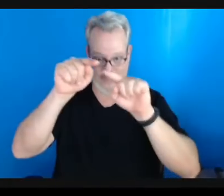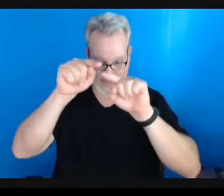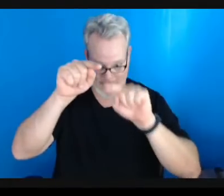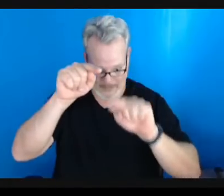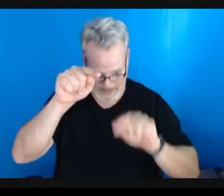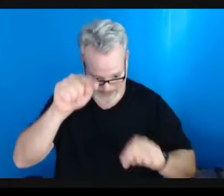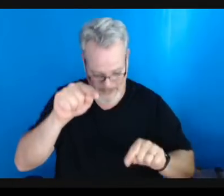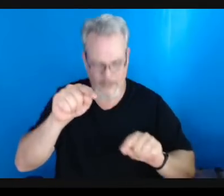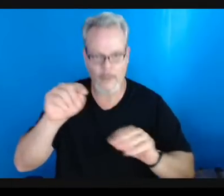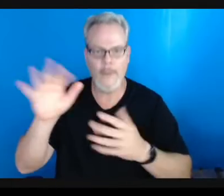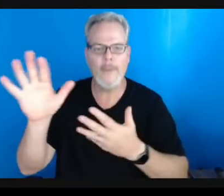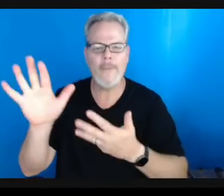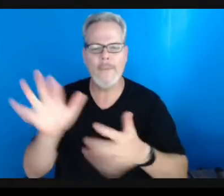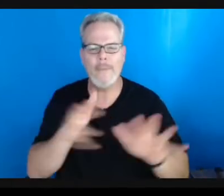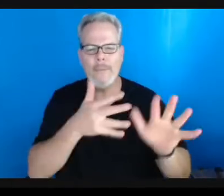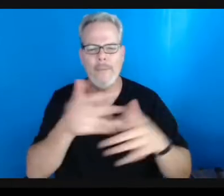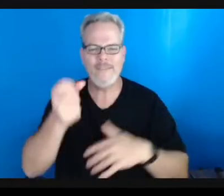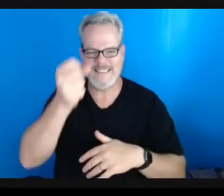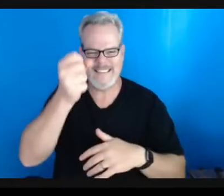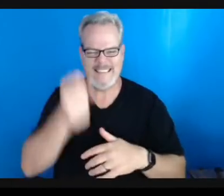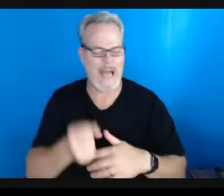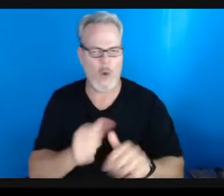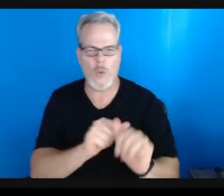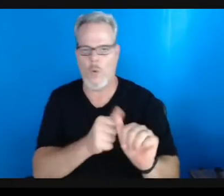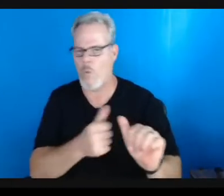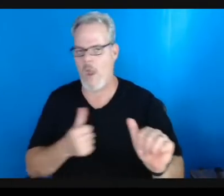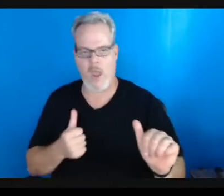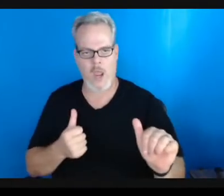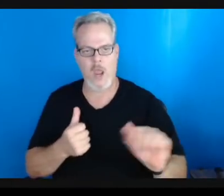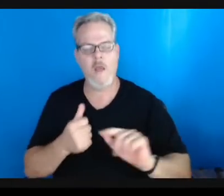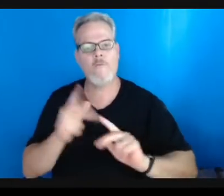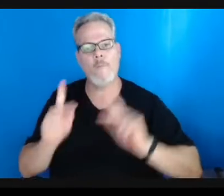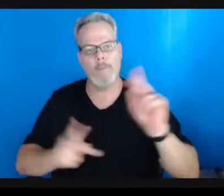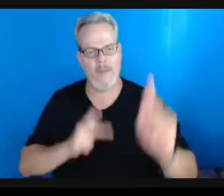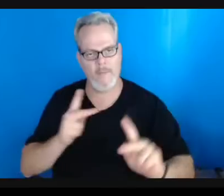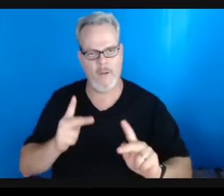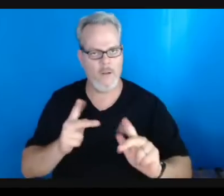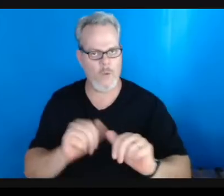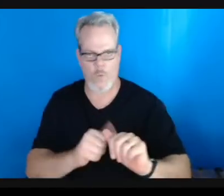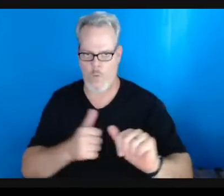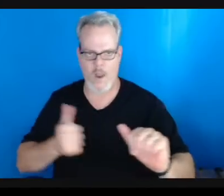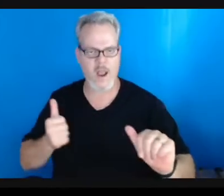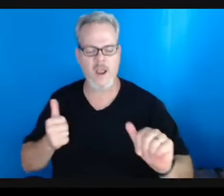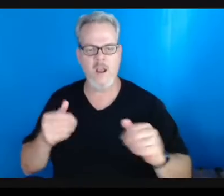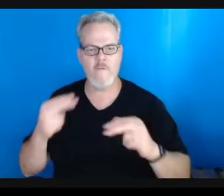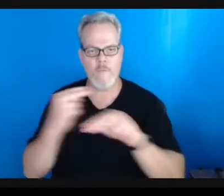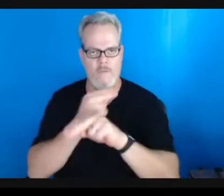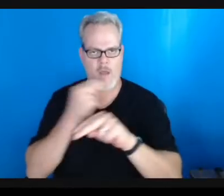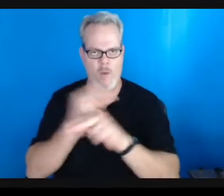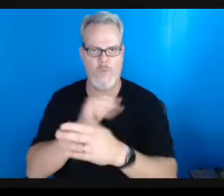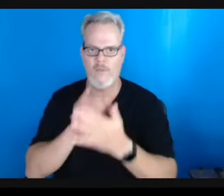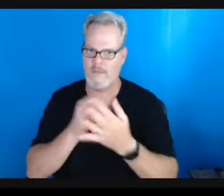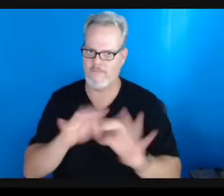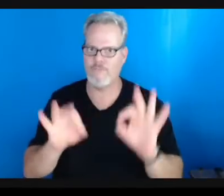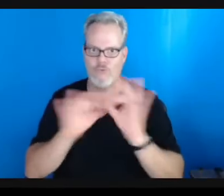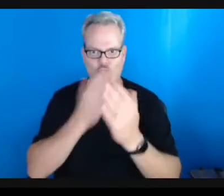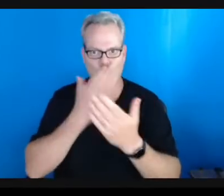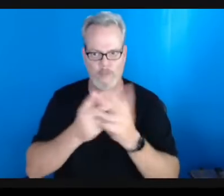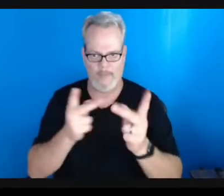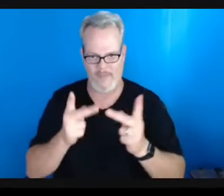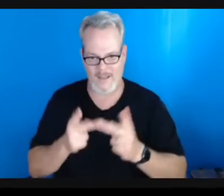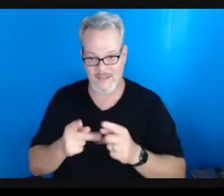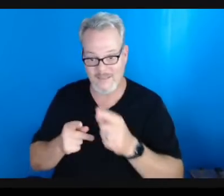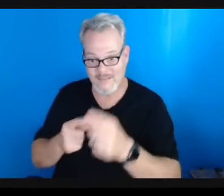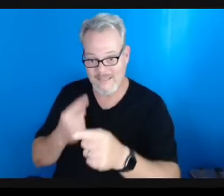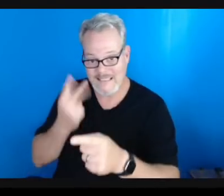to the south, away from people, away from the highway. So that's one of the best places for it to be. And they're showing 9 miles an hour, 4 meters